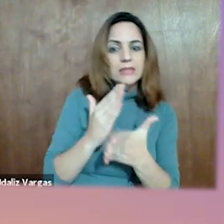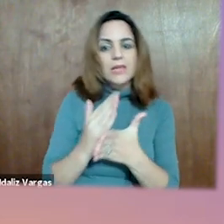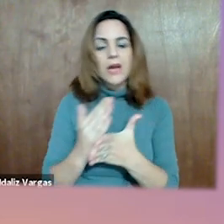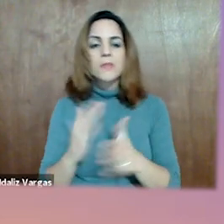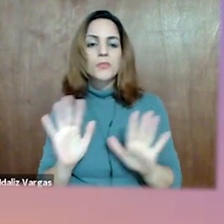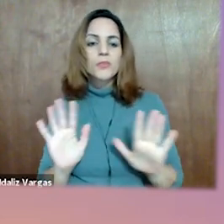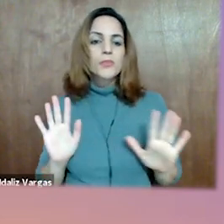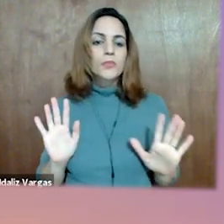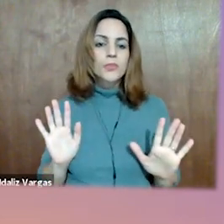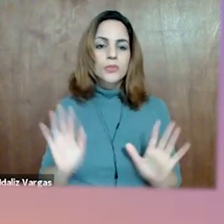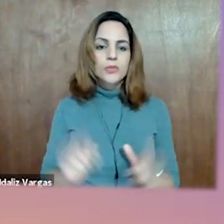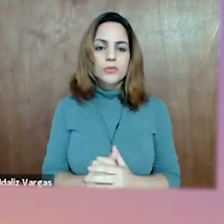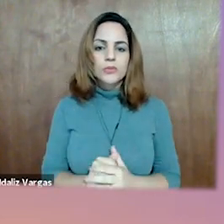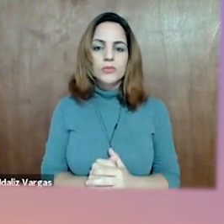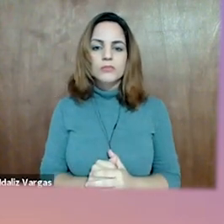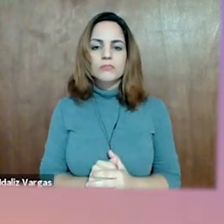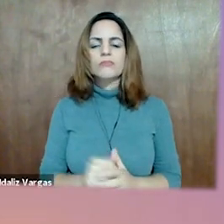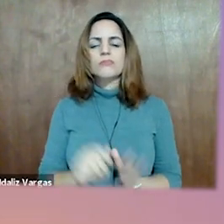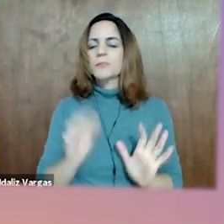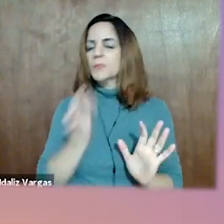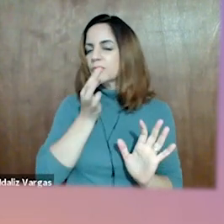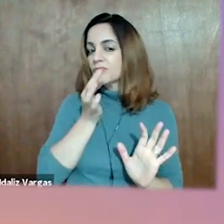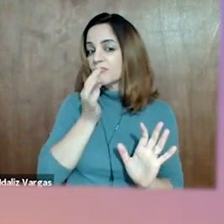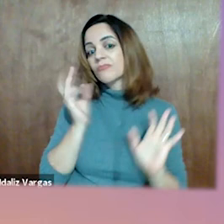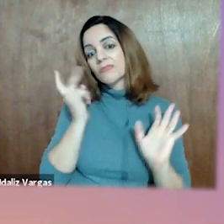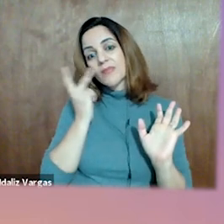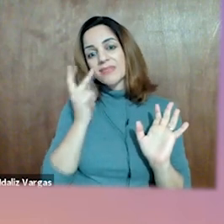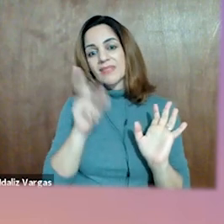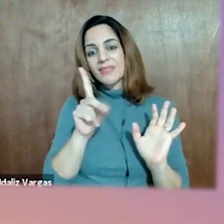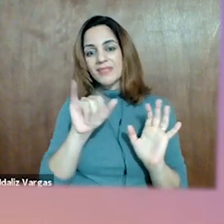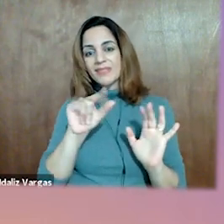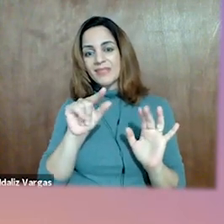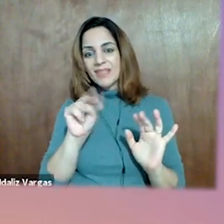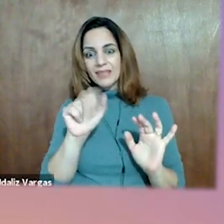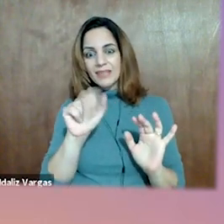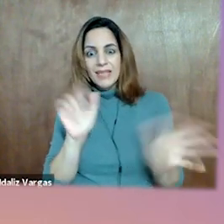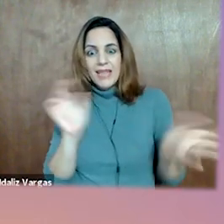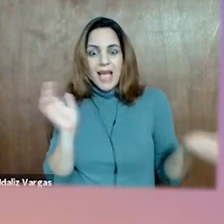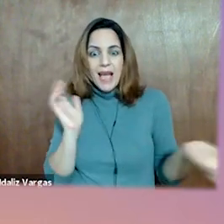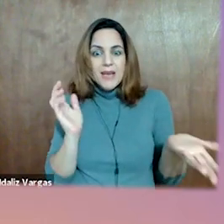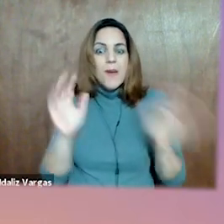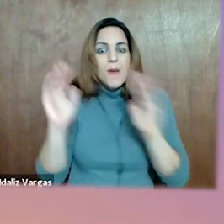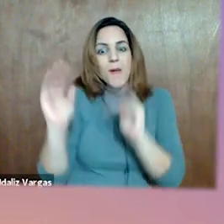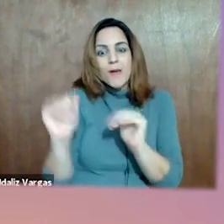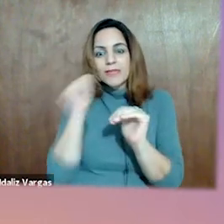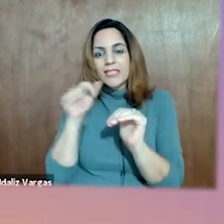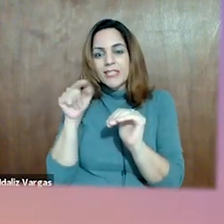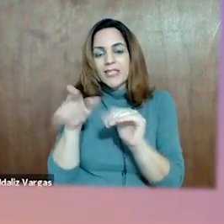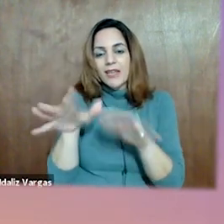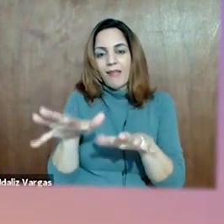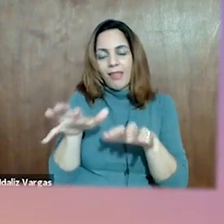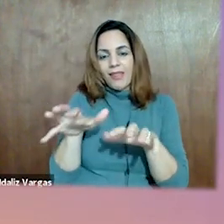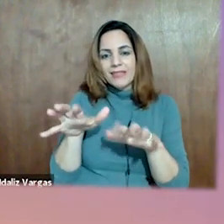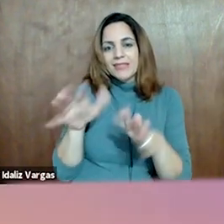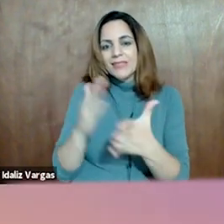Hopefully we can get Digna to unfreeze in a second. But let me start bringing in some questions from the